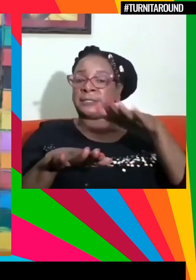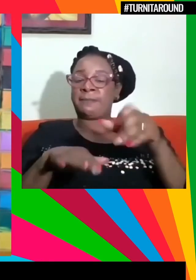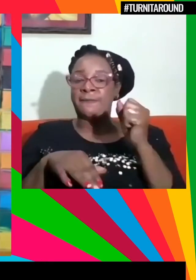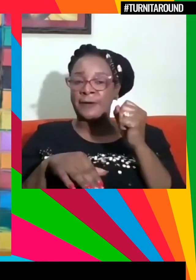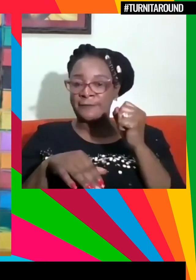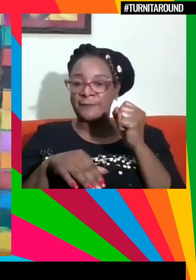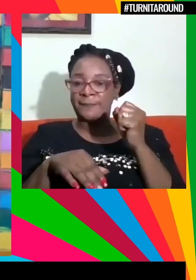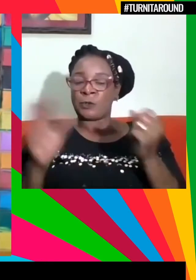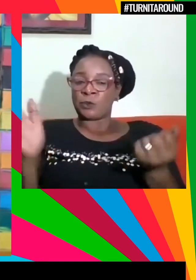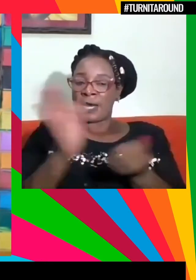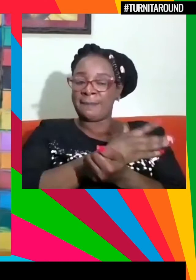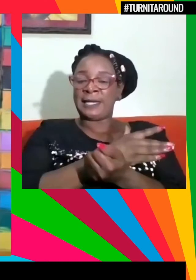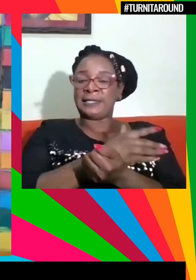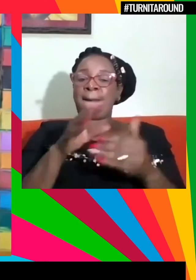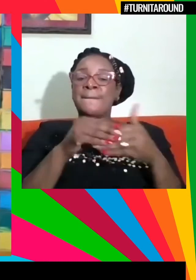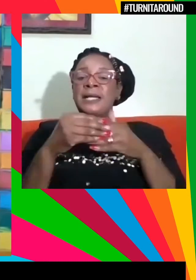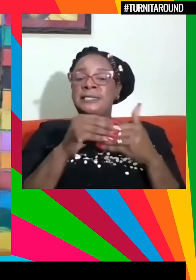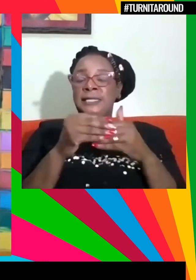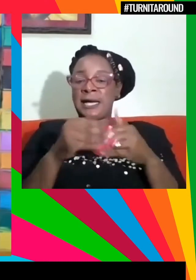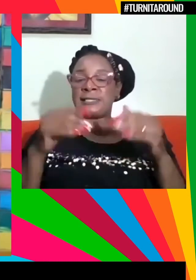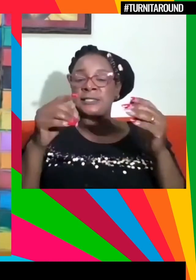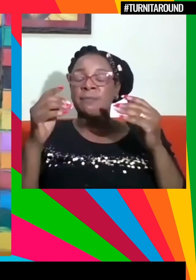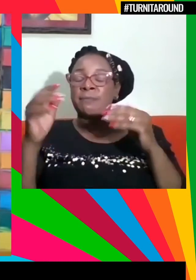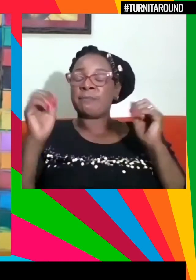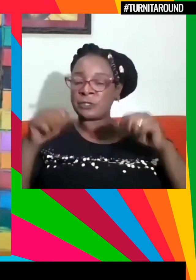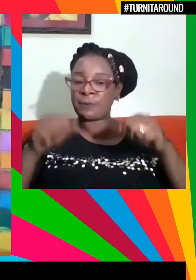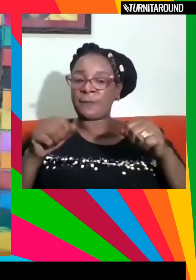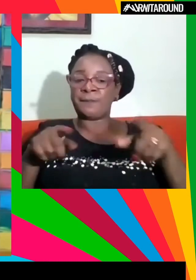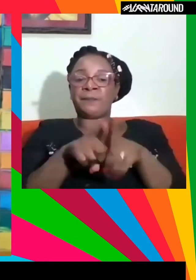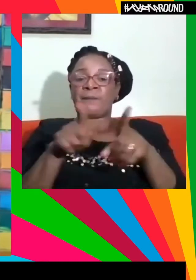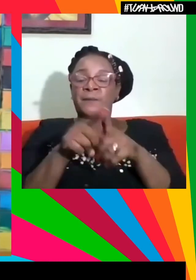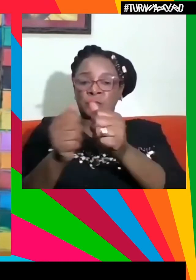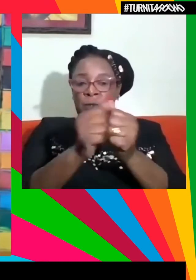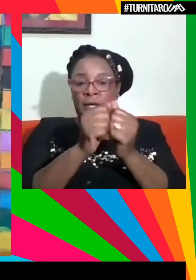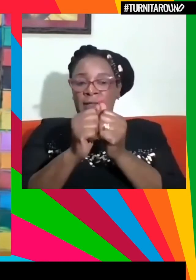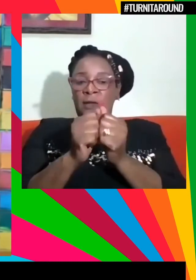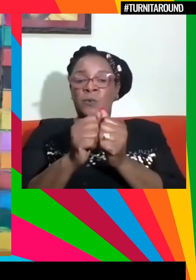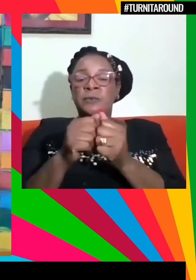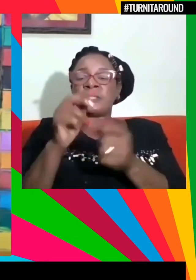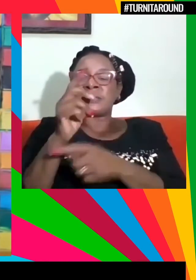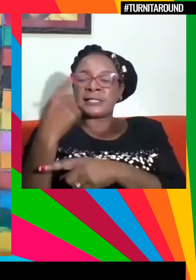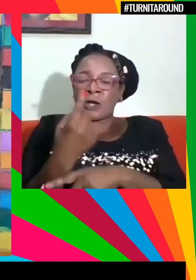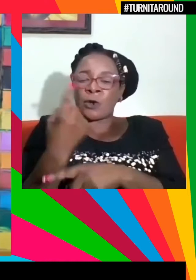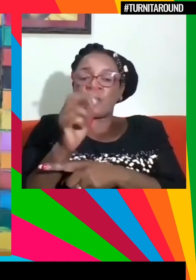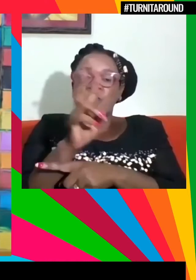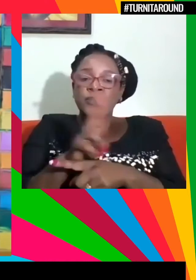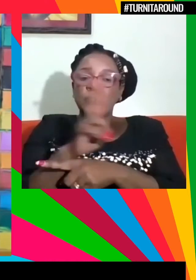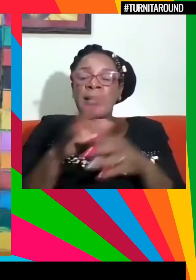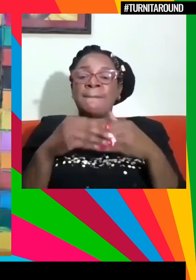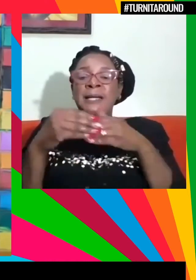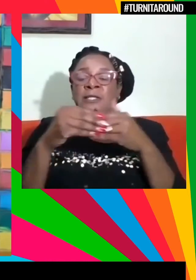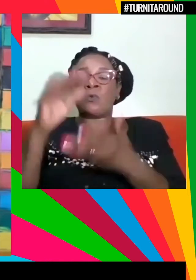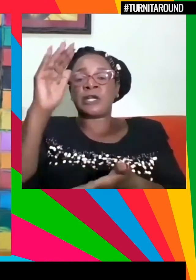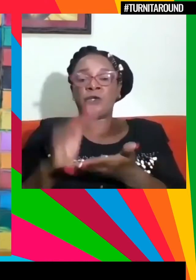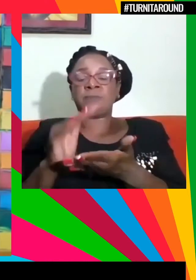to eliminate plastic wherever possible. And to that end, we've set a goal to reduce single-use plastic packaging by 75%